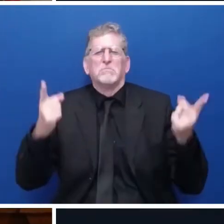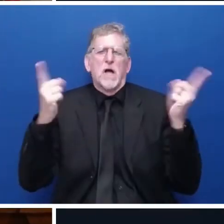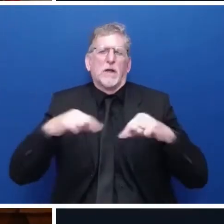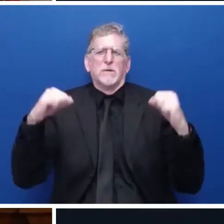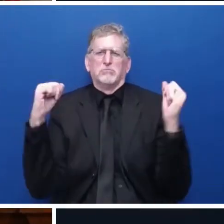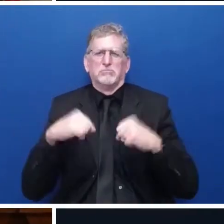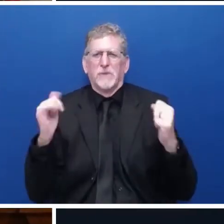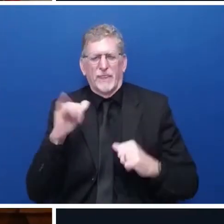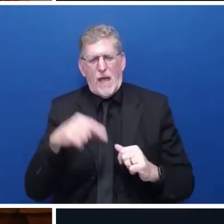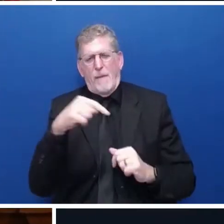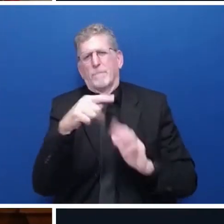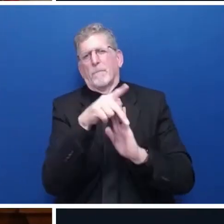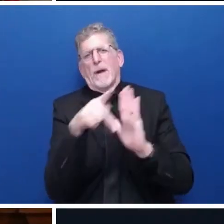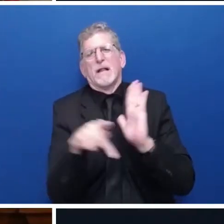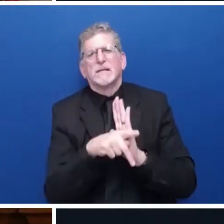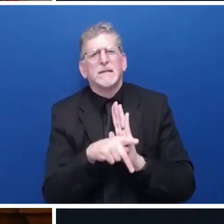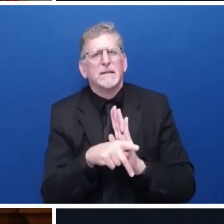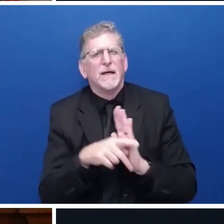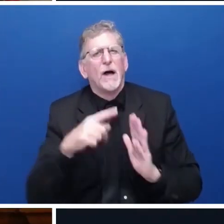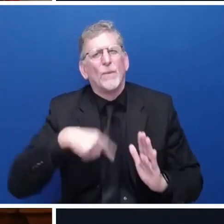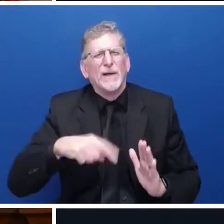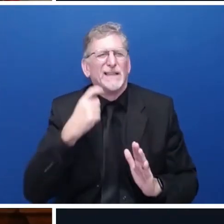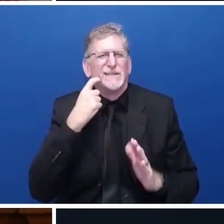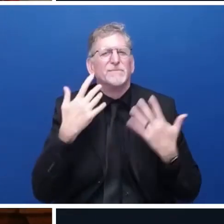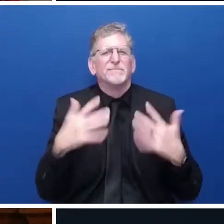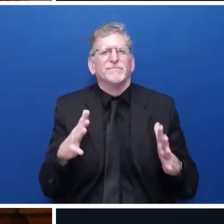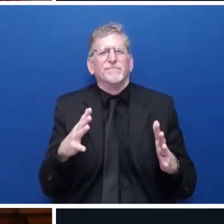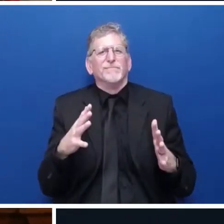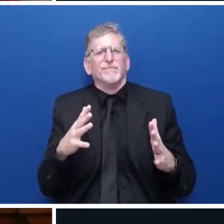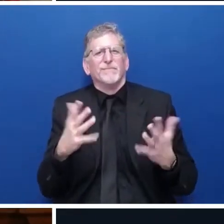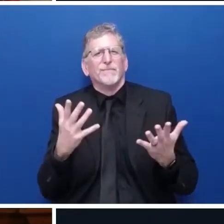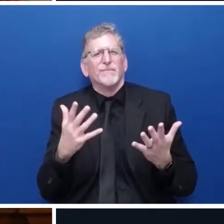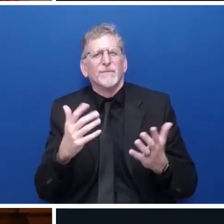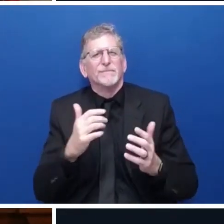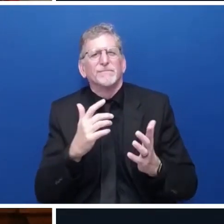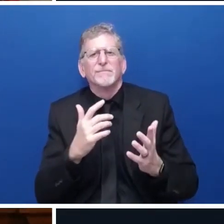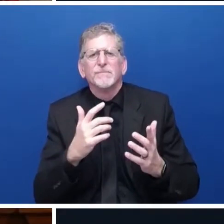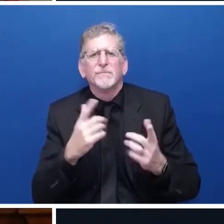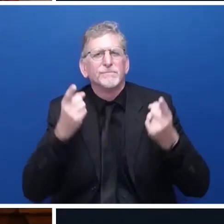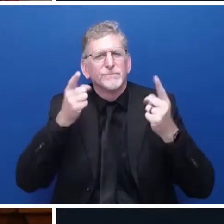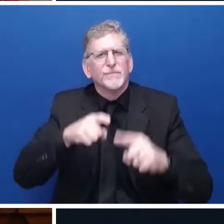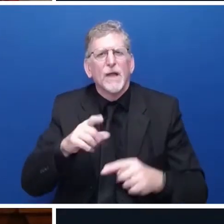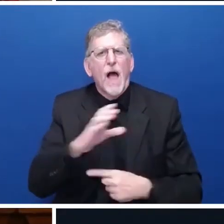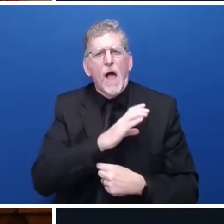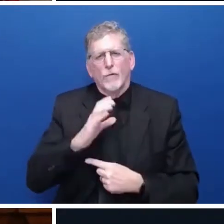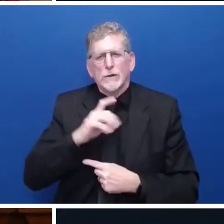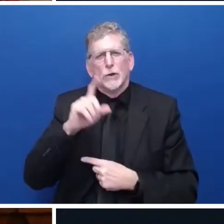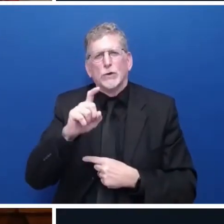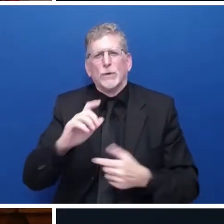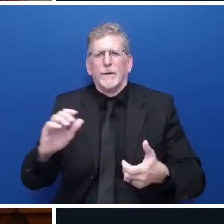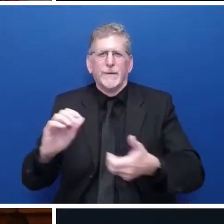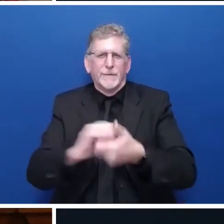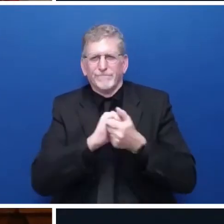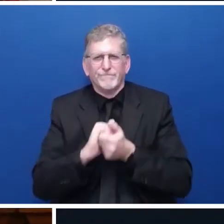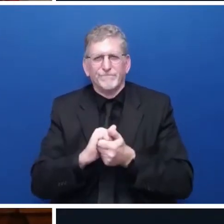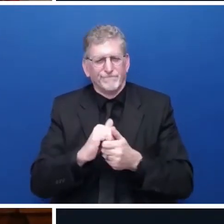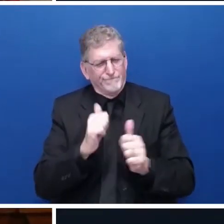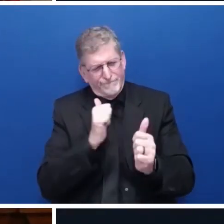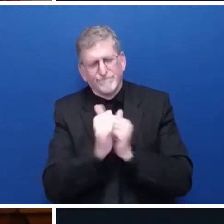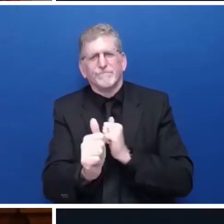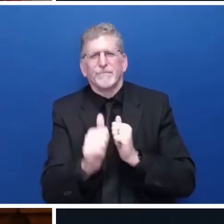just enunciated. And Congress should unite and enact this common sense,